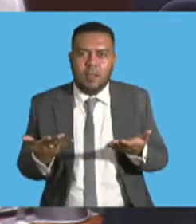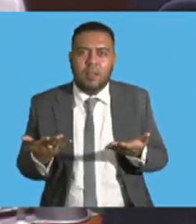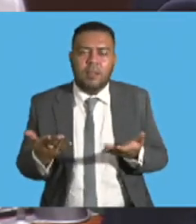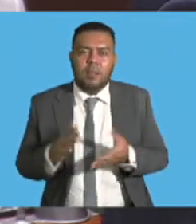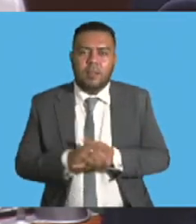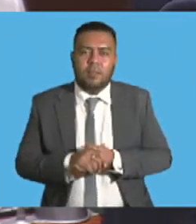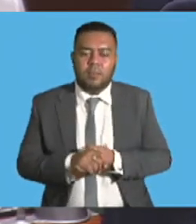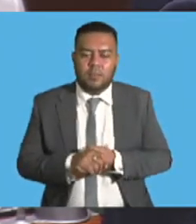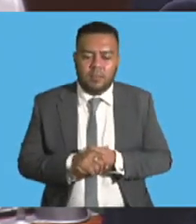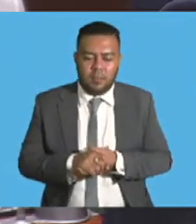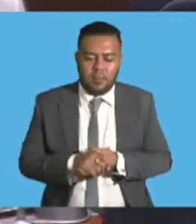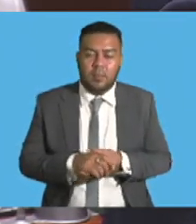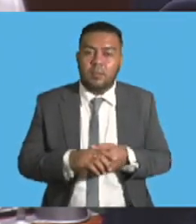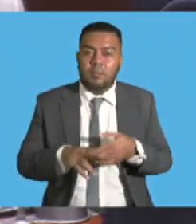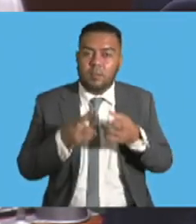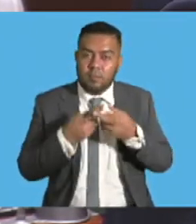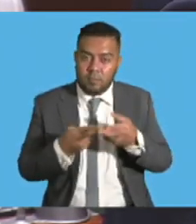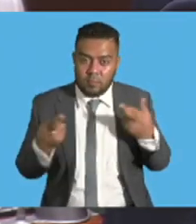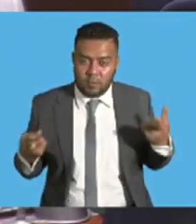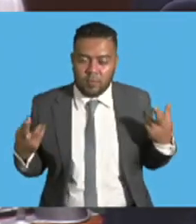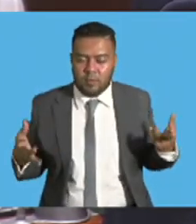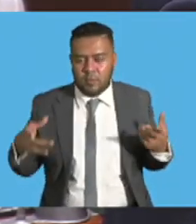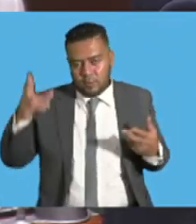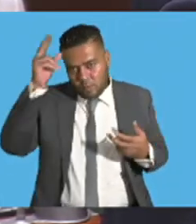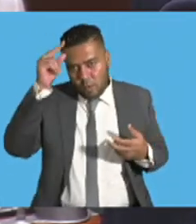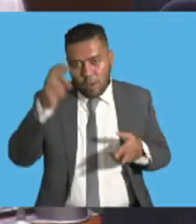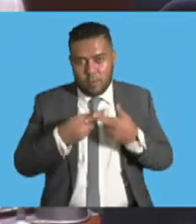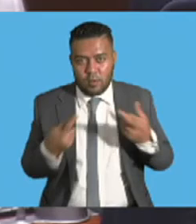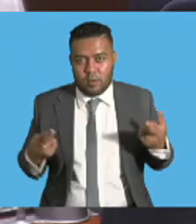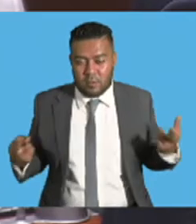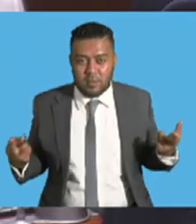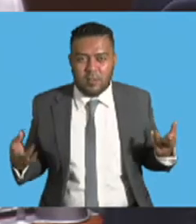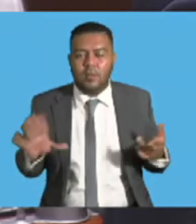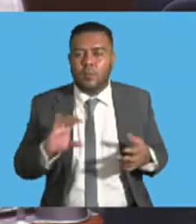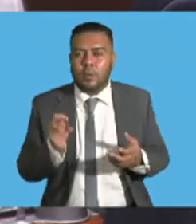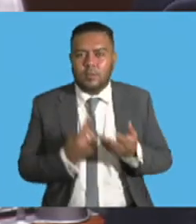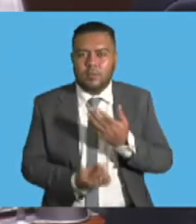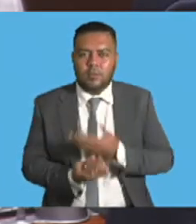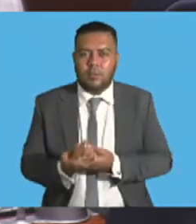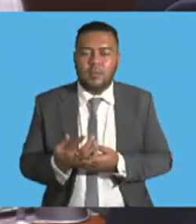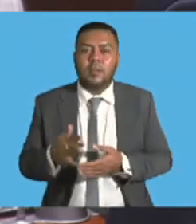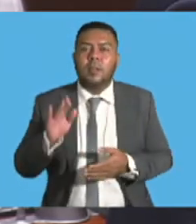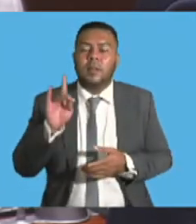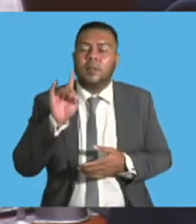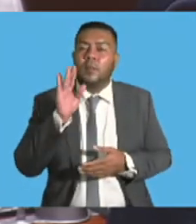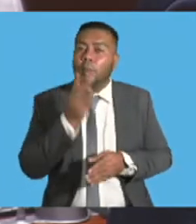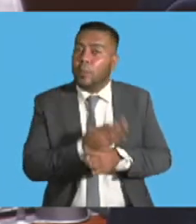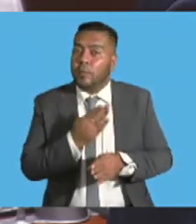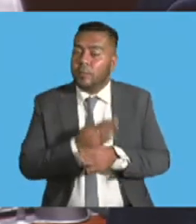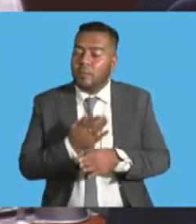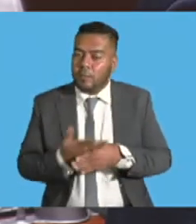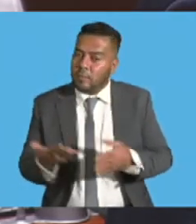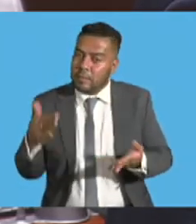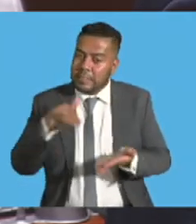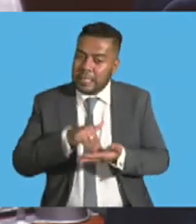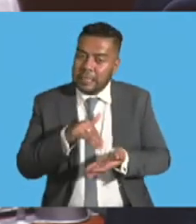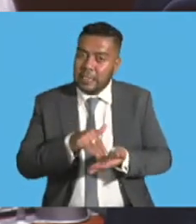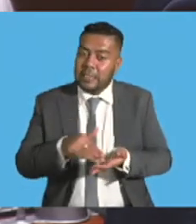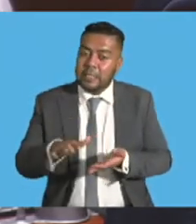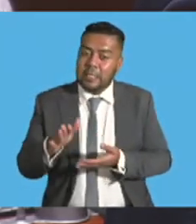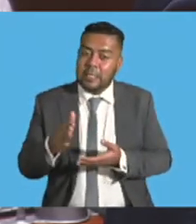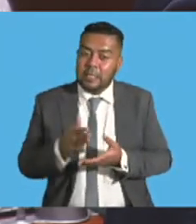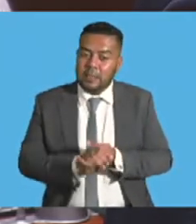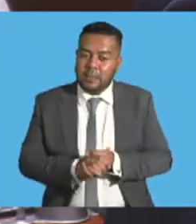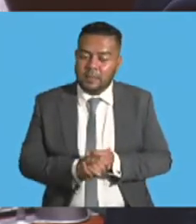Committee that exists at the grassroots level, and as well as the conservation officers whose work are basically centered on the implementation of